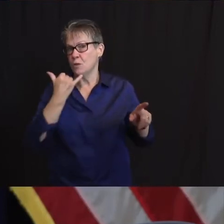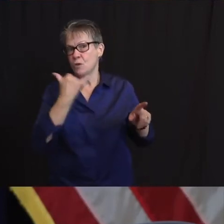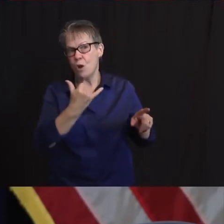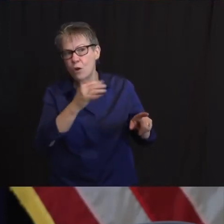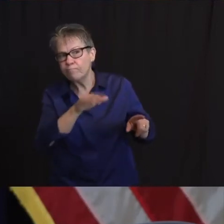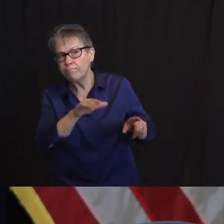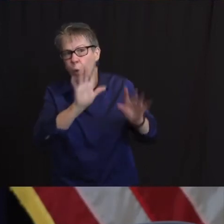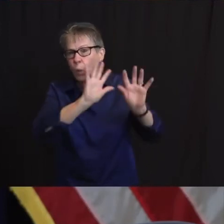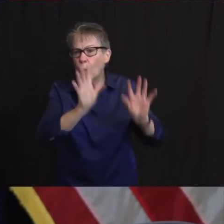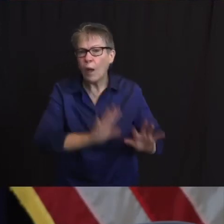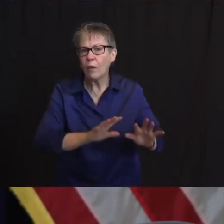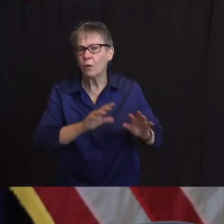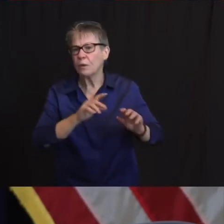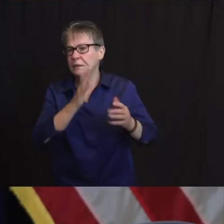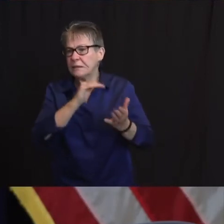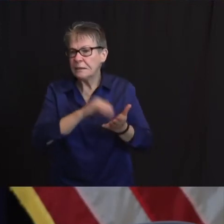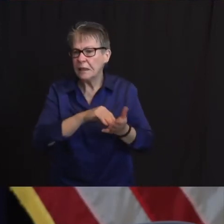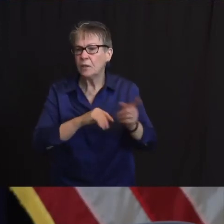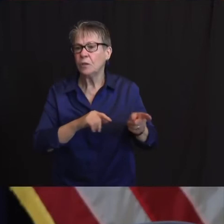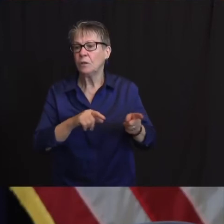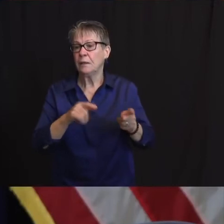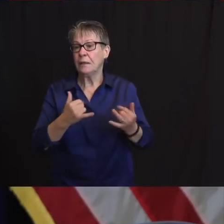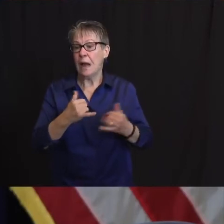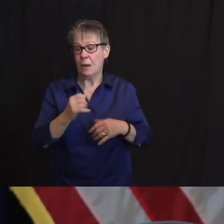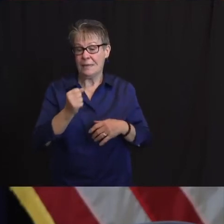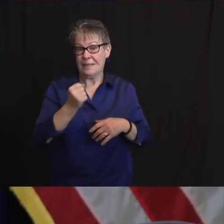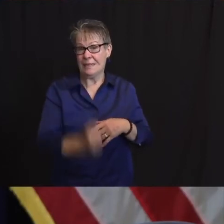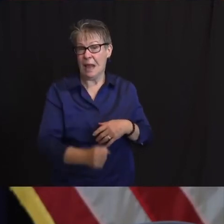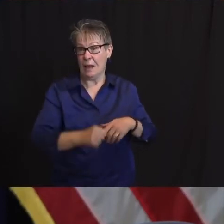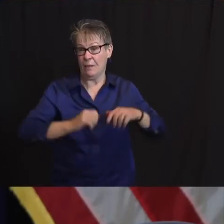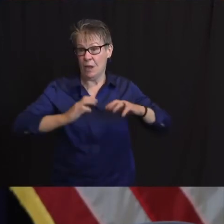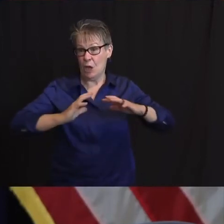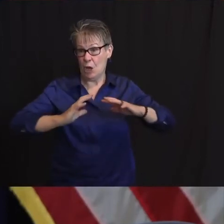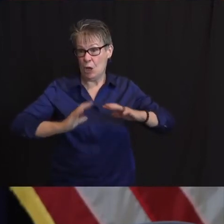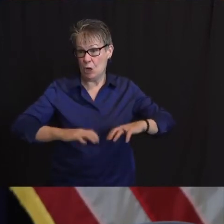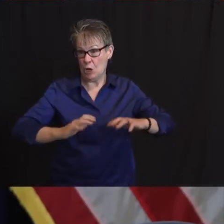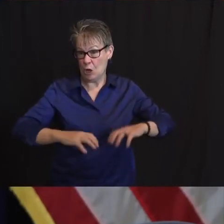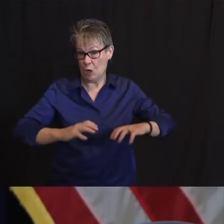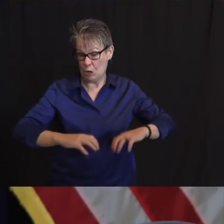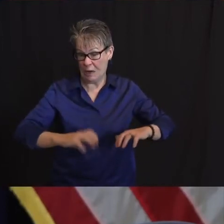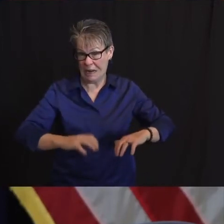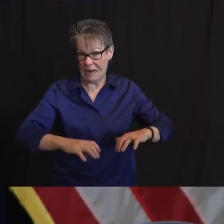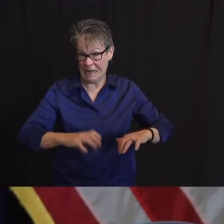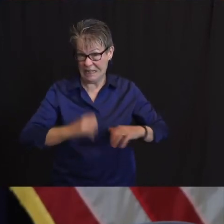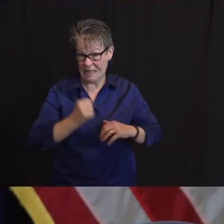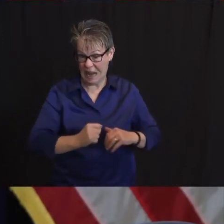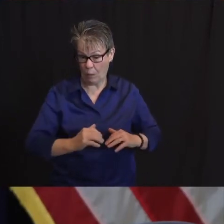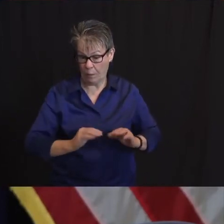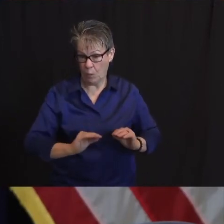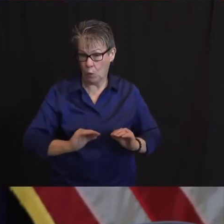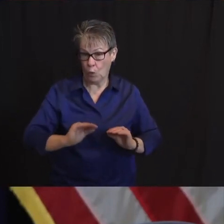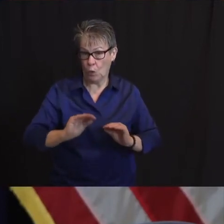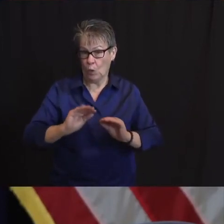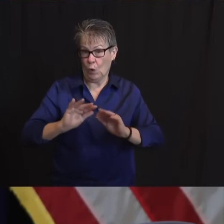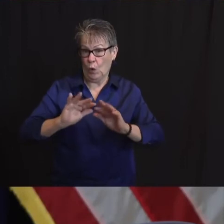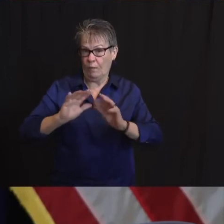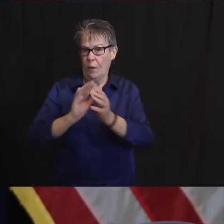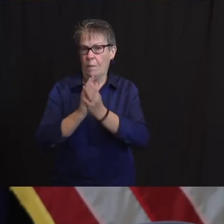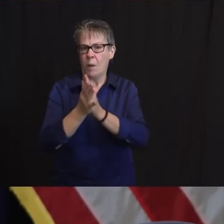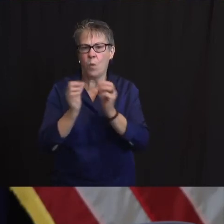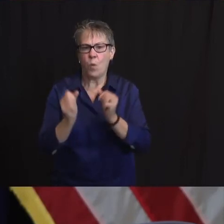as rain, but as it moves north, changing over to sleet and snow. I would caution, I do think that tomorrow morning's